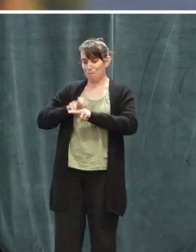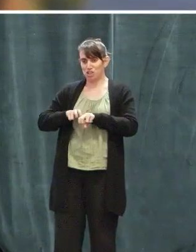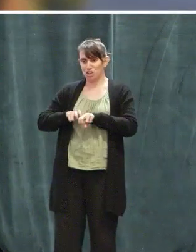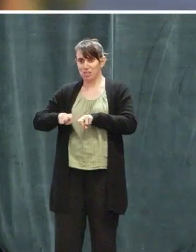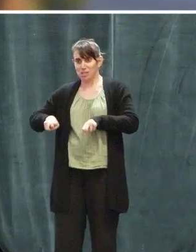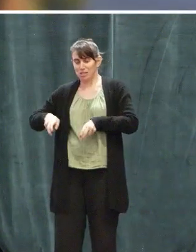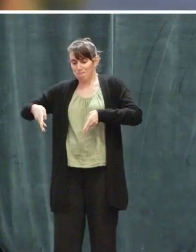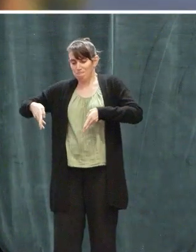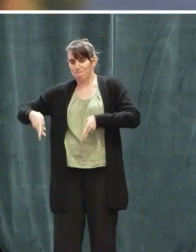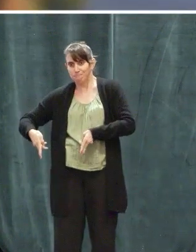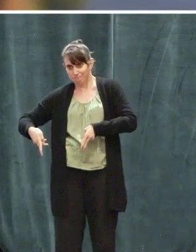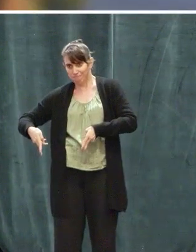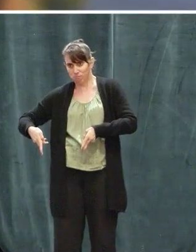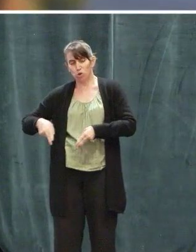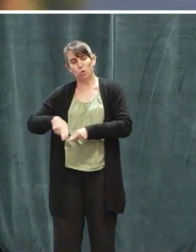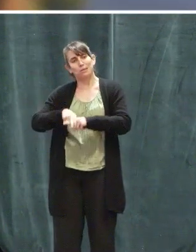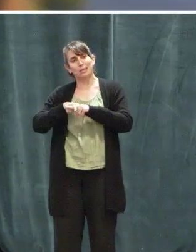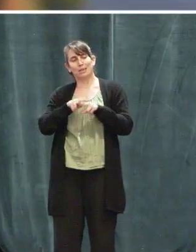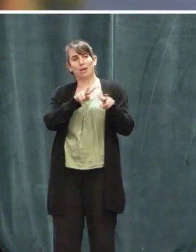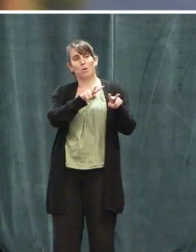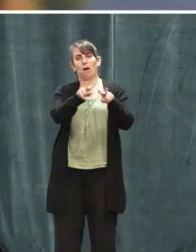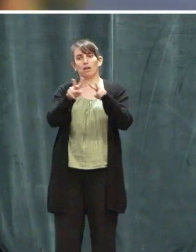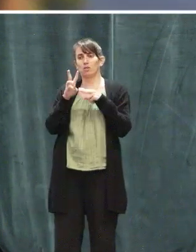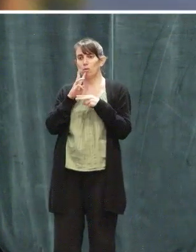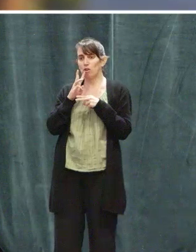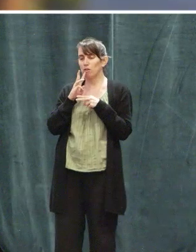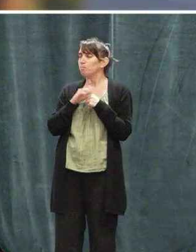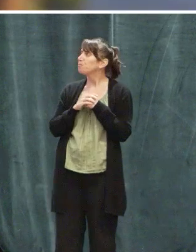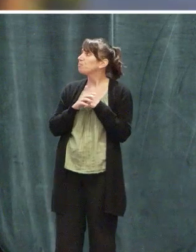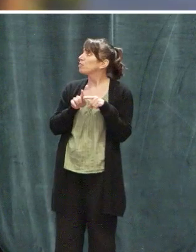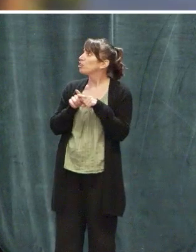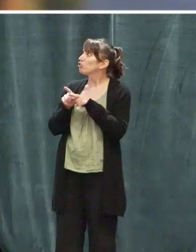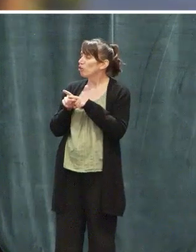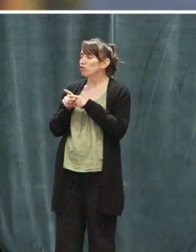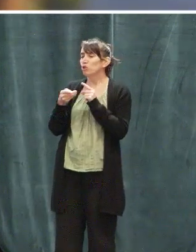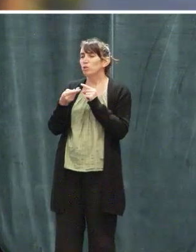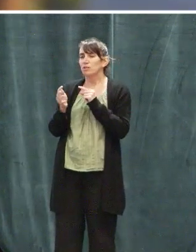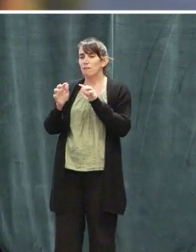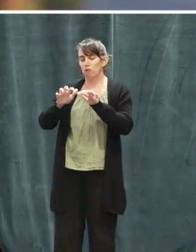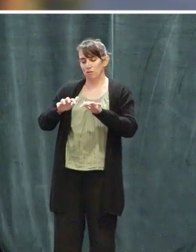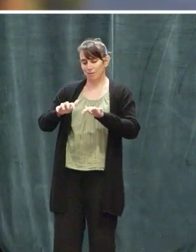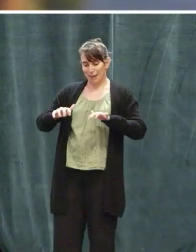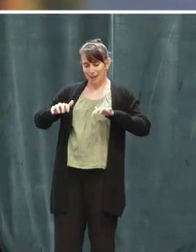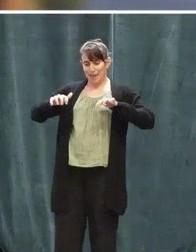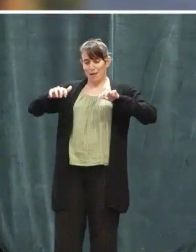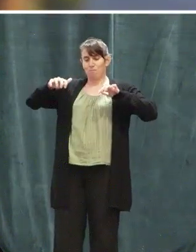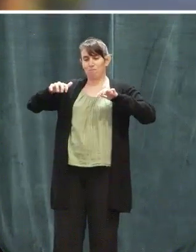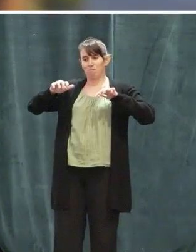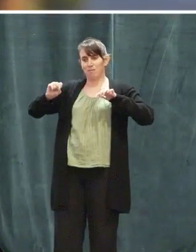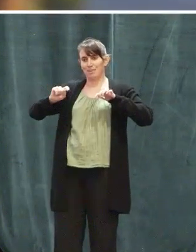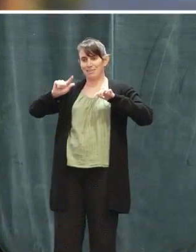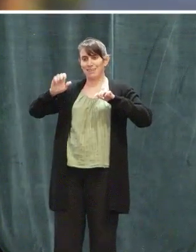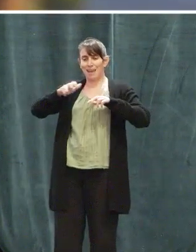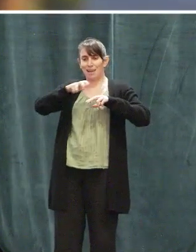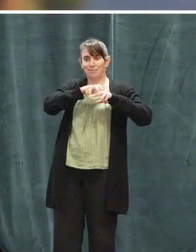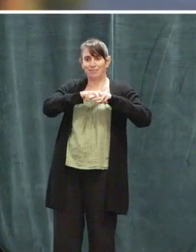Another part of the design that is one of my favorite parts here is a series of stadium seating. And this is starting to piggyback on some of the original